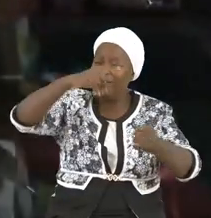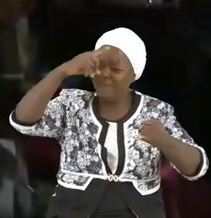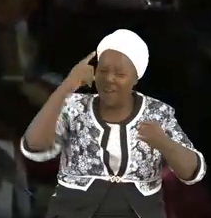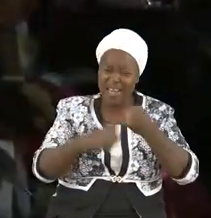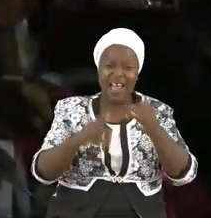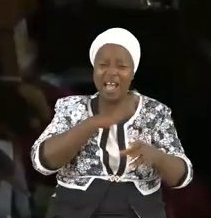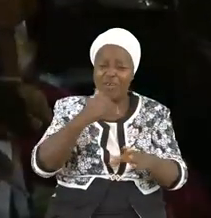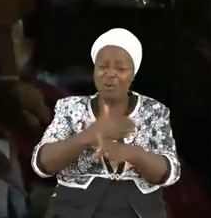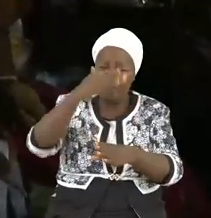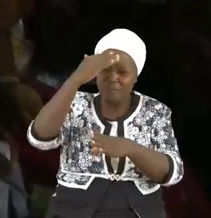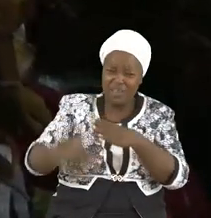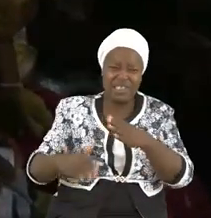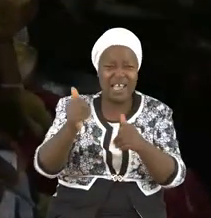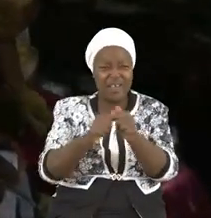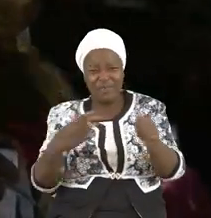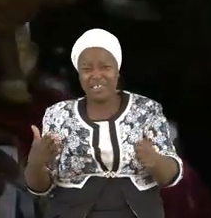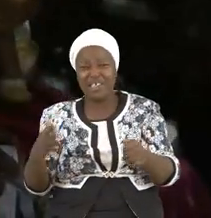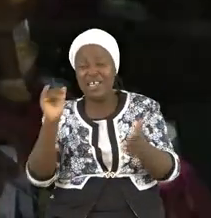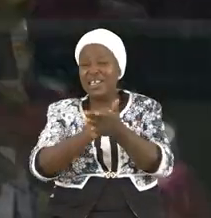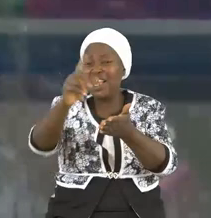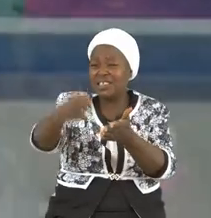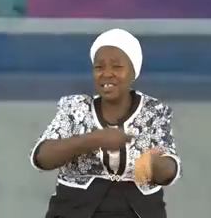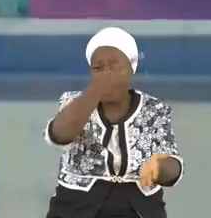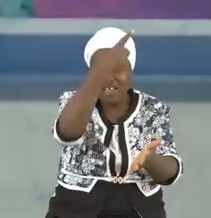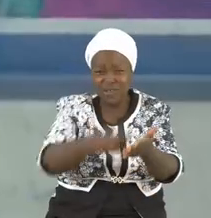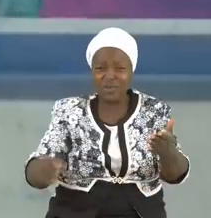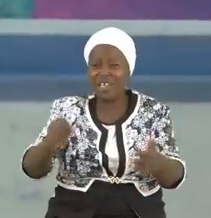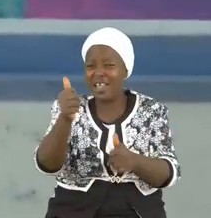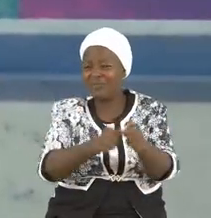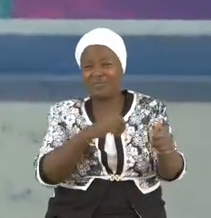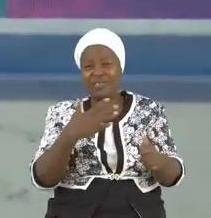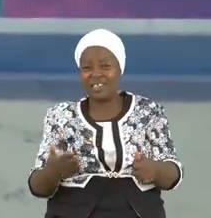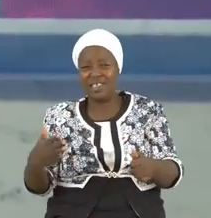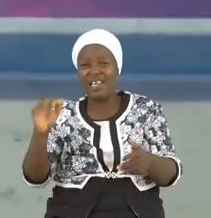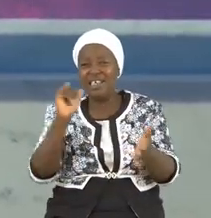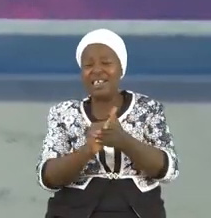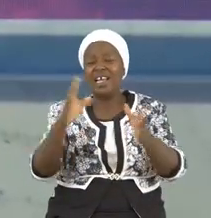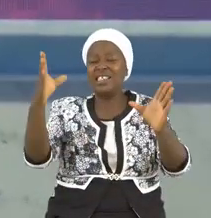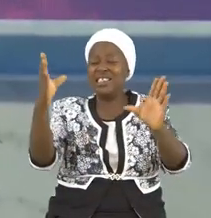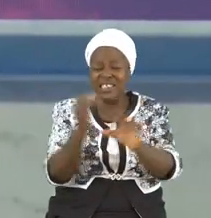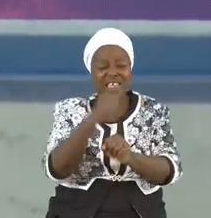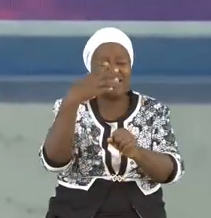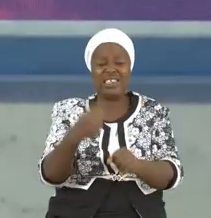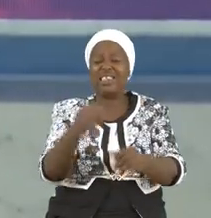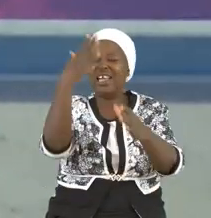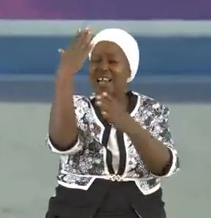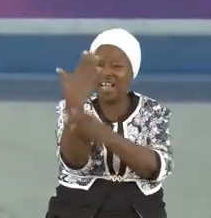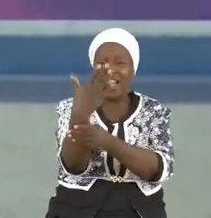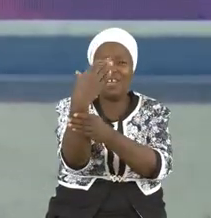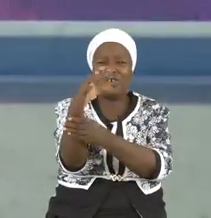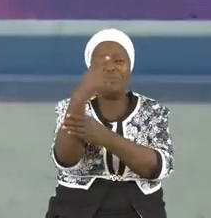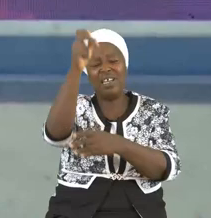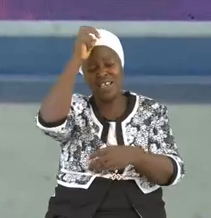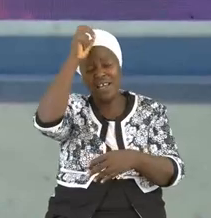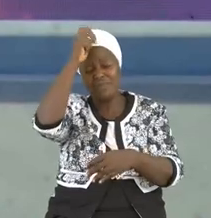everything, that cancels everything, that takes the hand of the devil